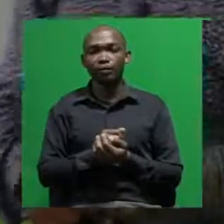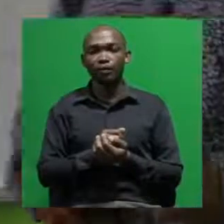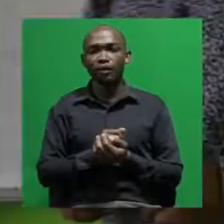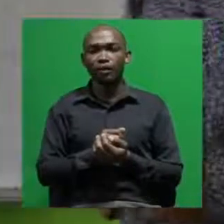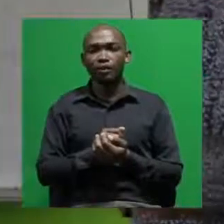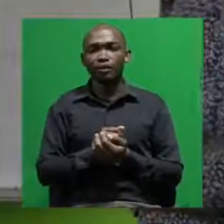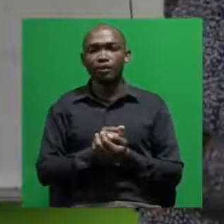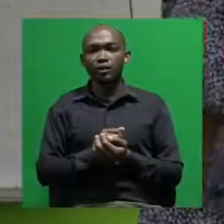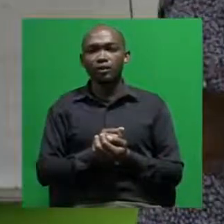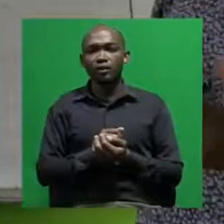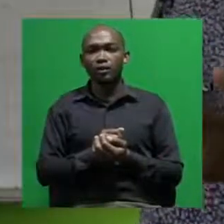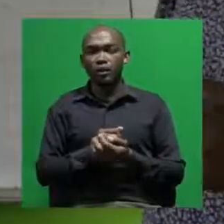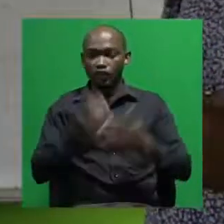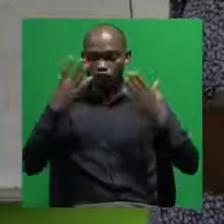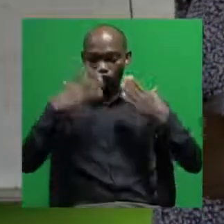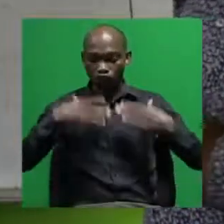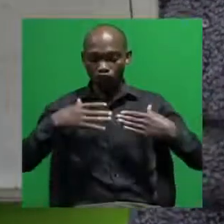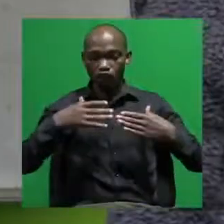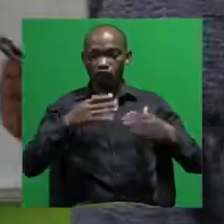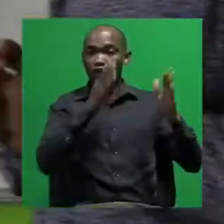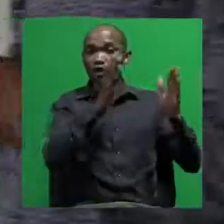the human body temperature,